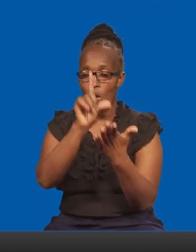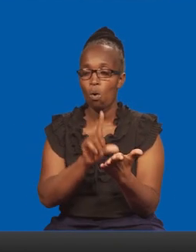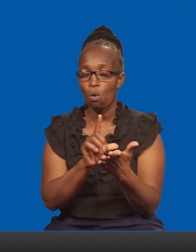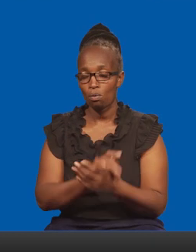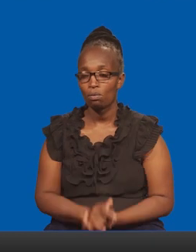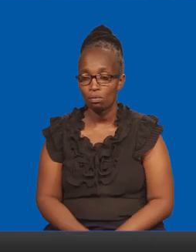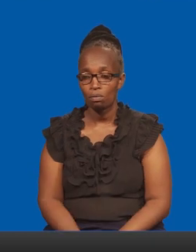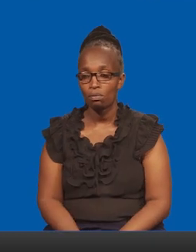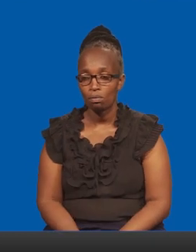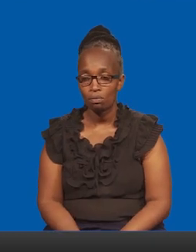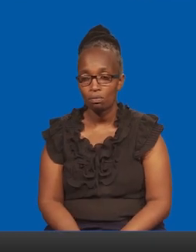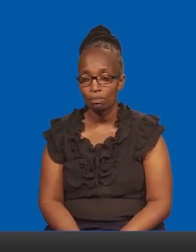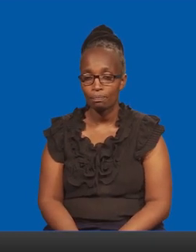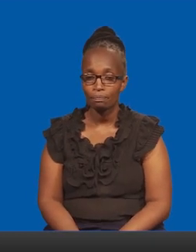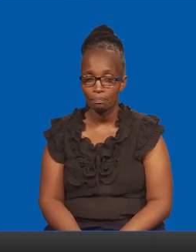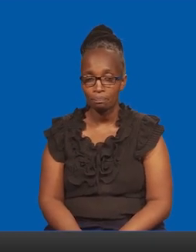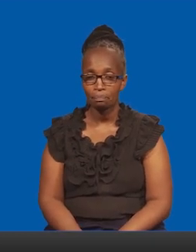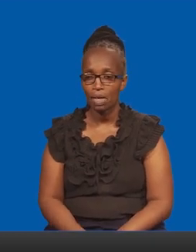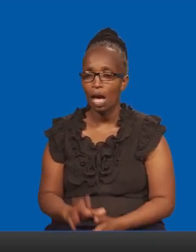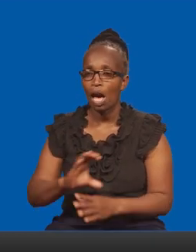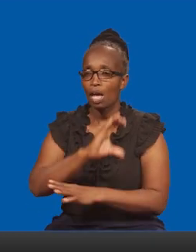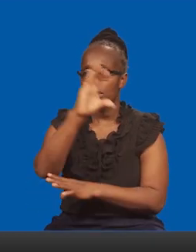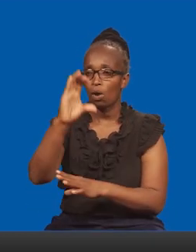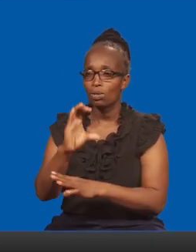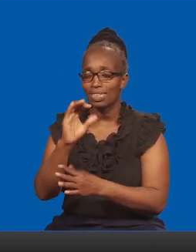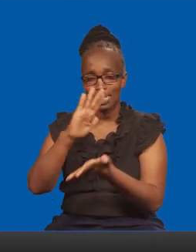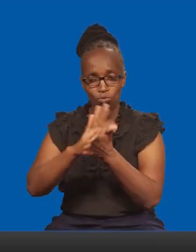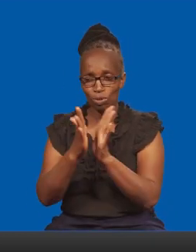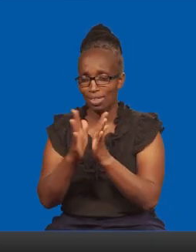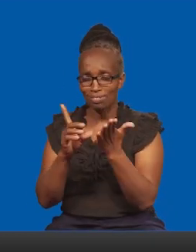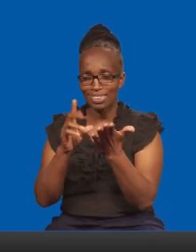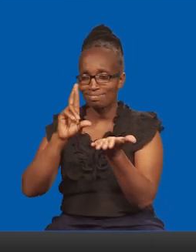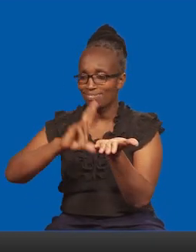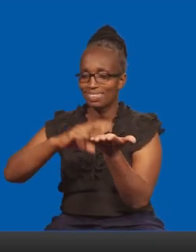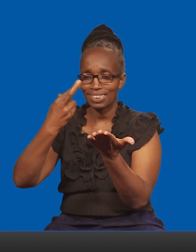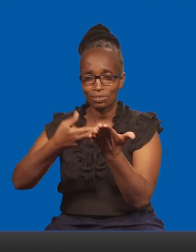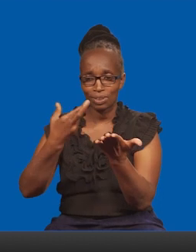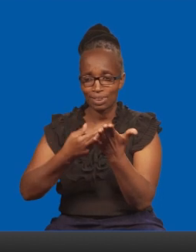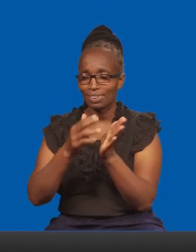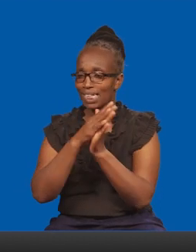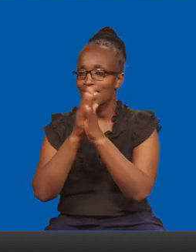yanamiliki madeni mengi. Continent without resources.